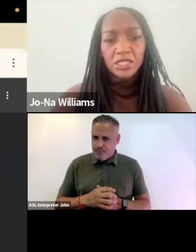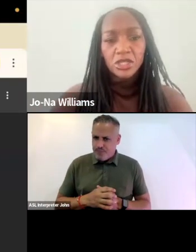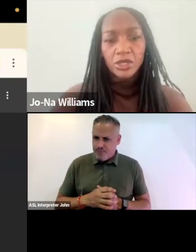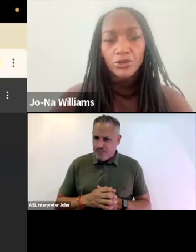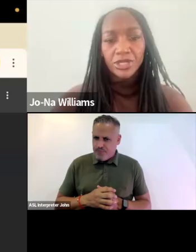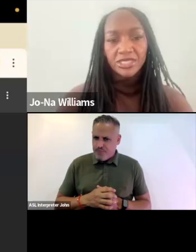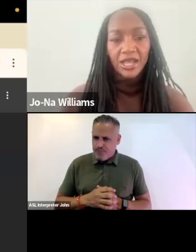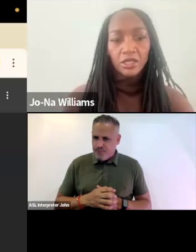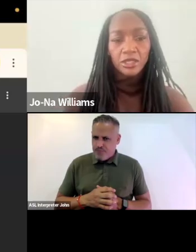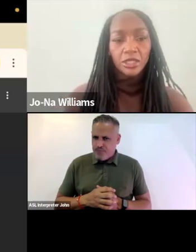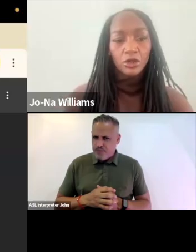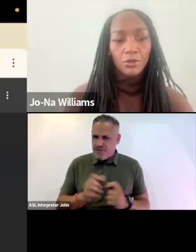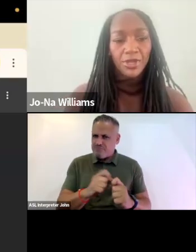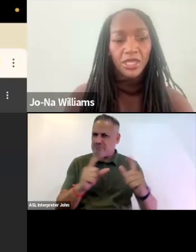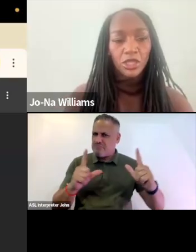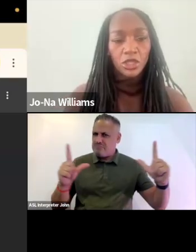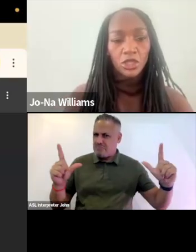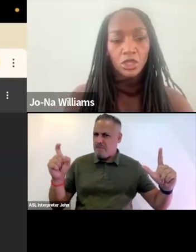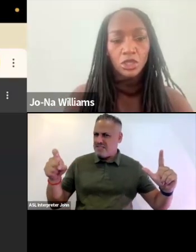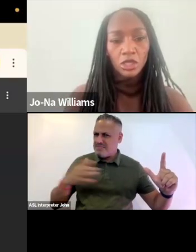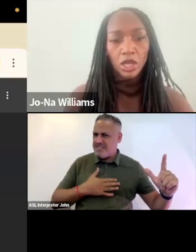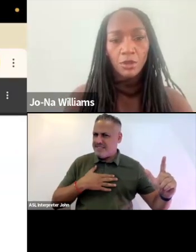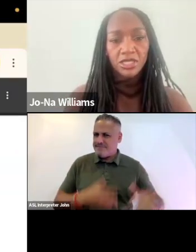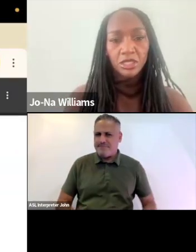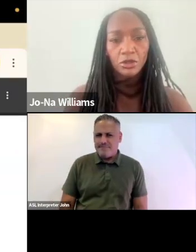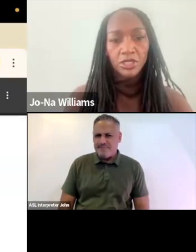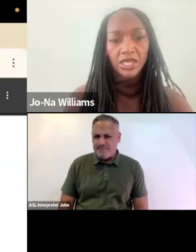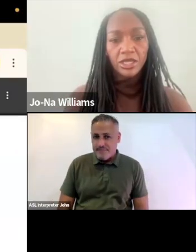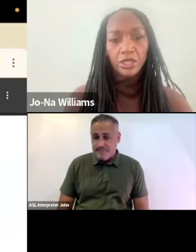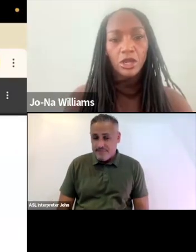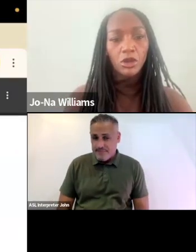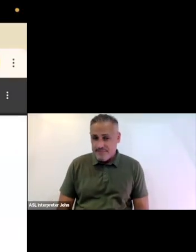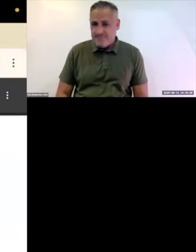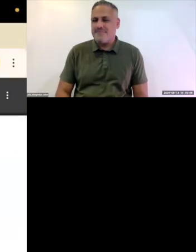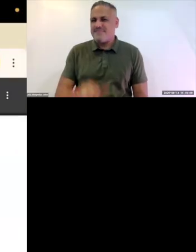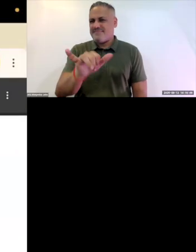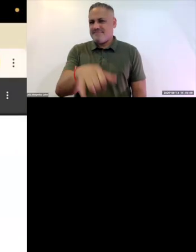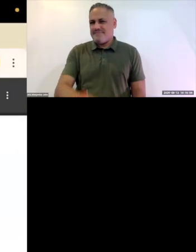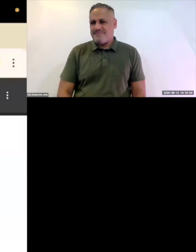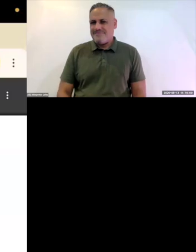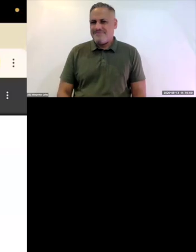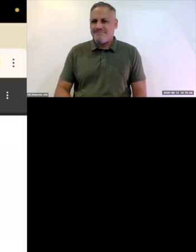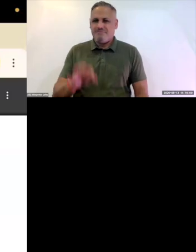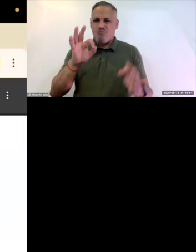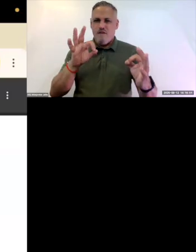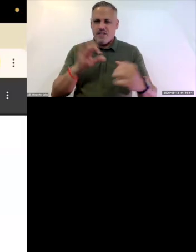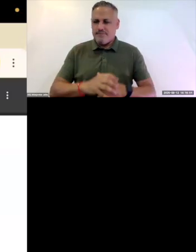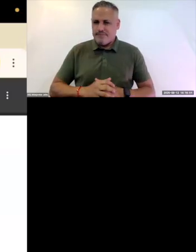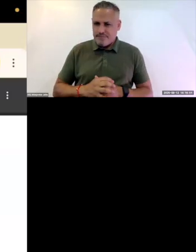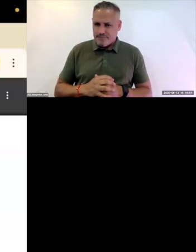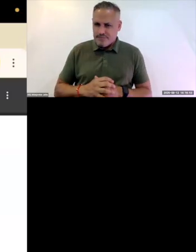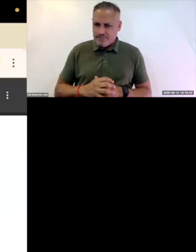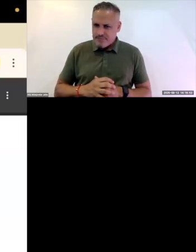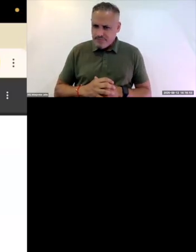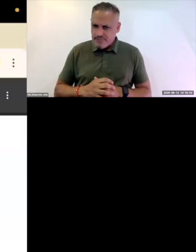might need to increase that a little bit because it's a little, yeah, there you go. Okay, perfect. Okay,